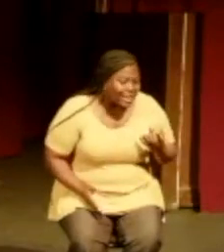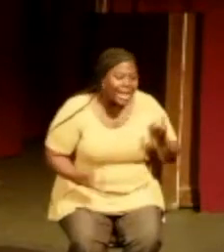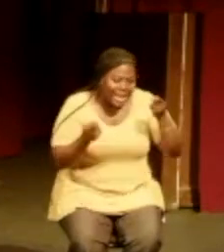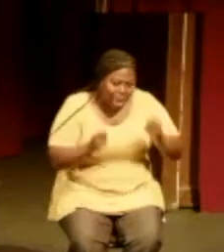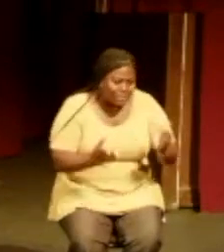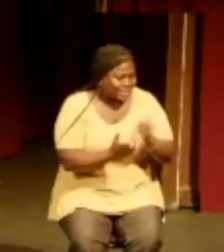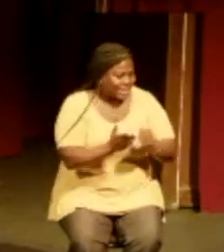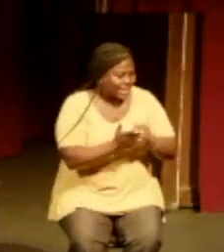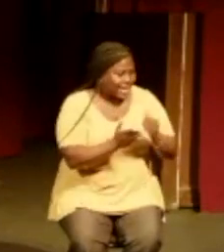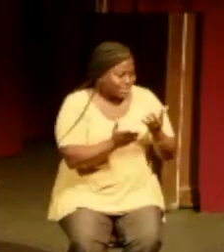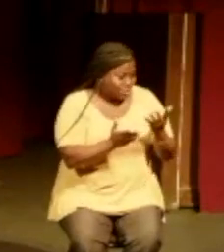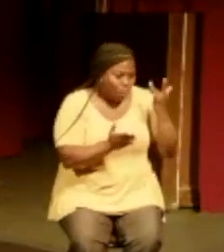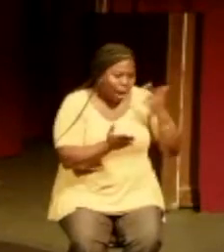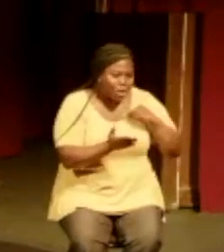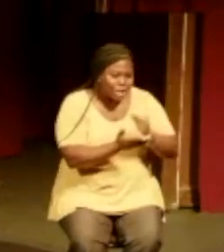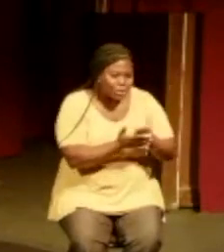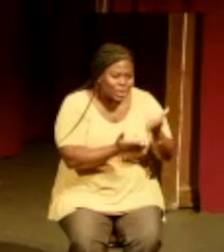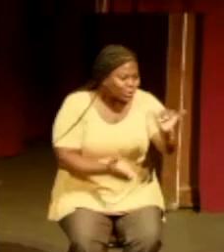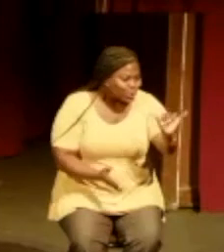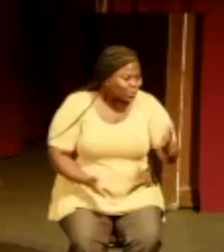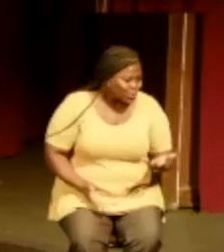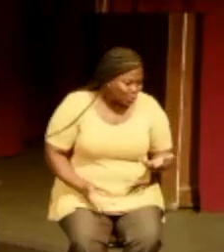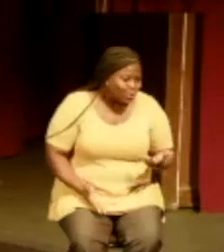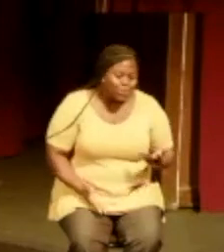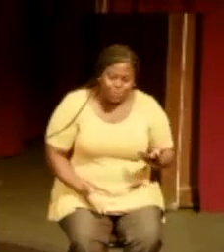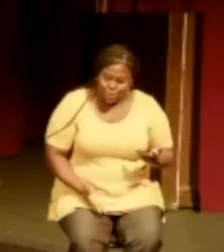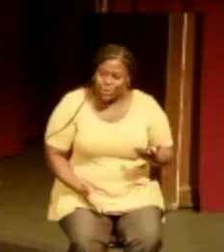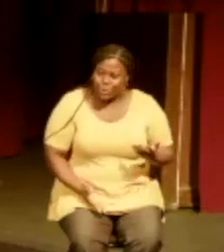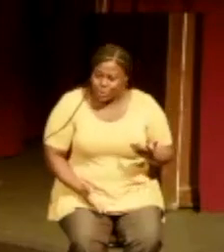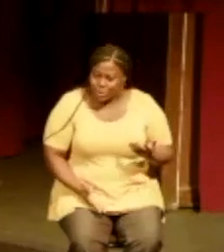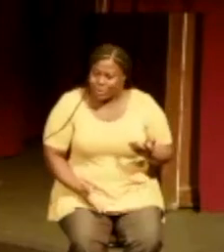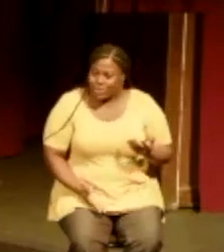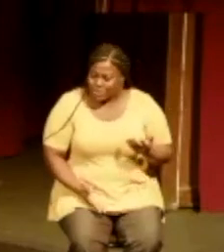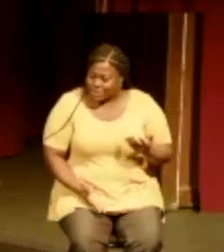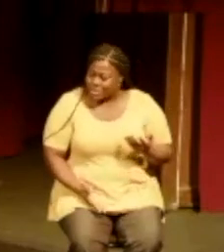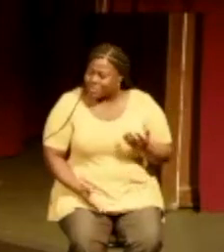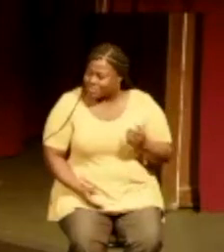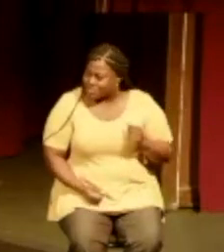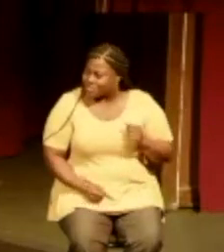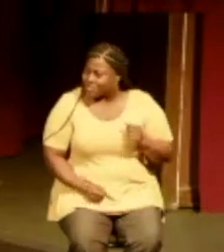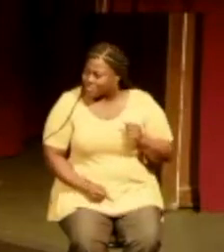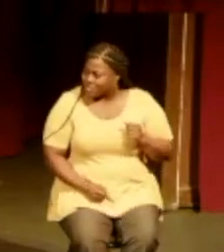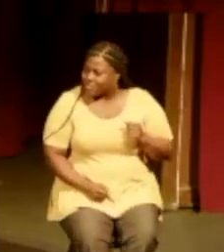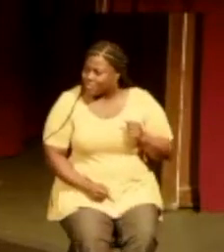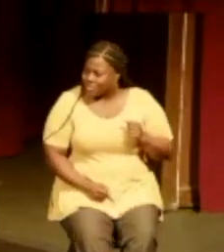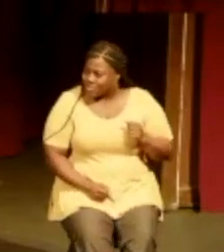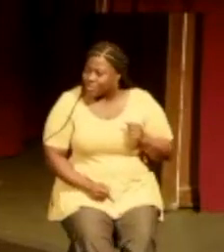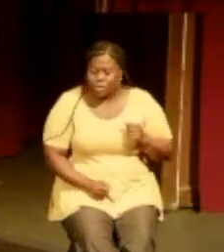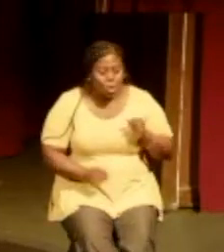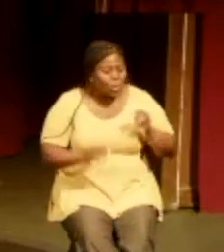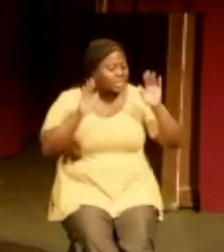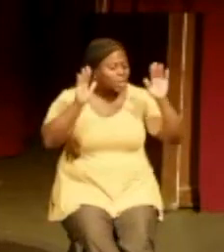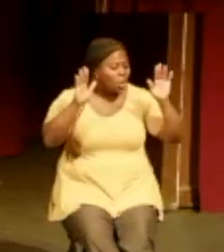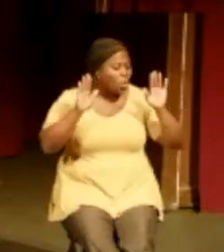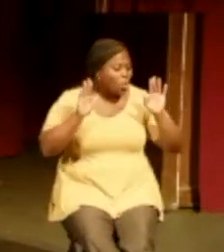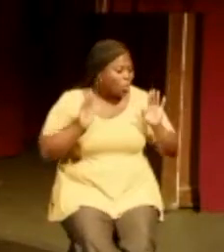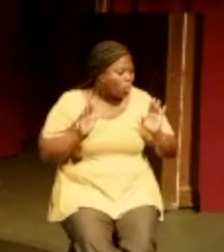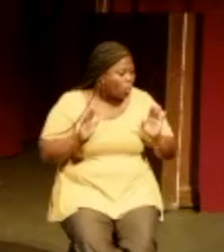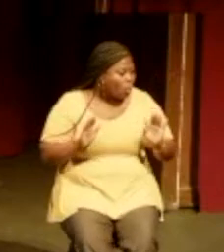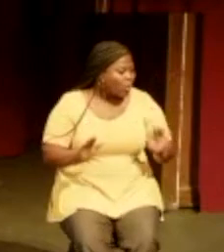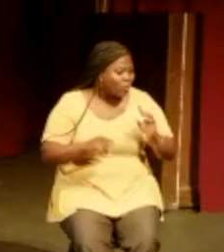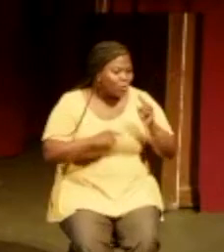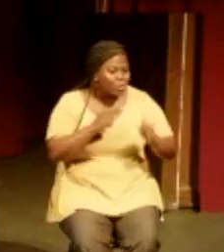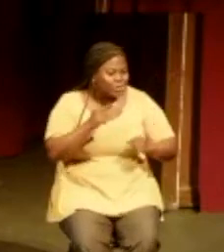It just pulls us through, and then you start reflecting back about this time of year, and it propels us forward into the fall semester. It's just a wonderful cycle